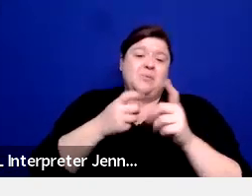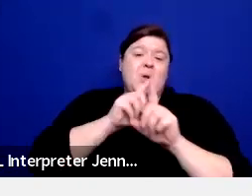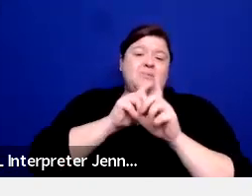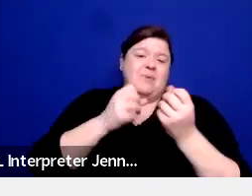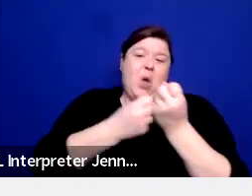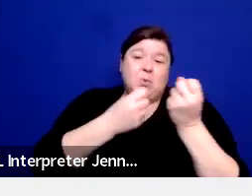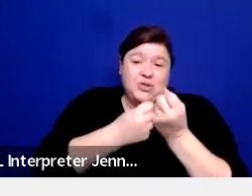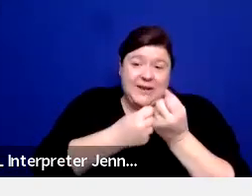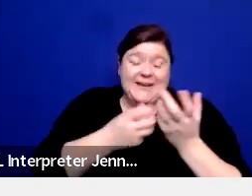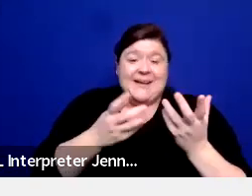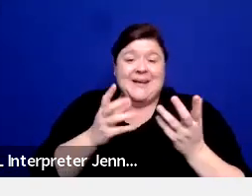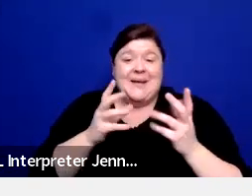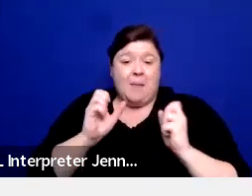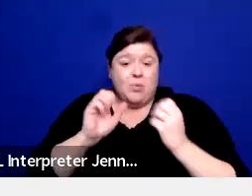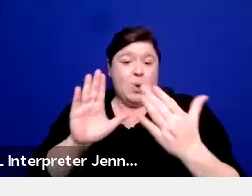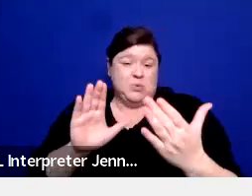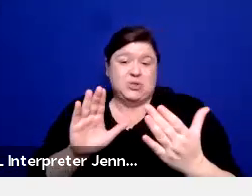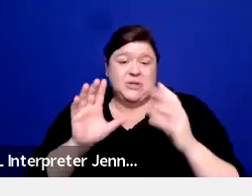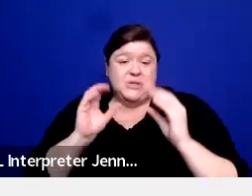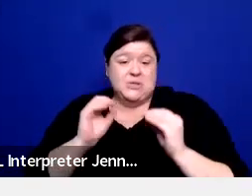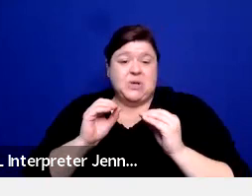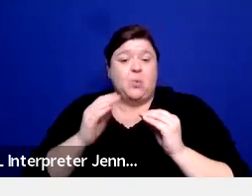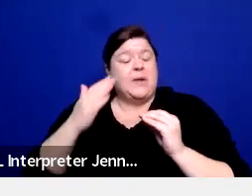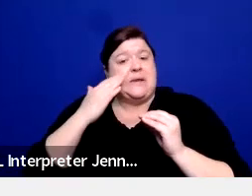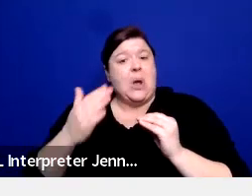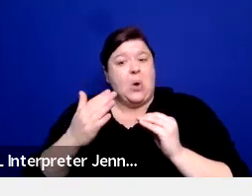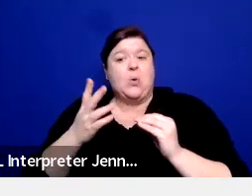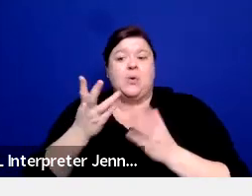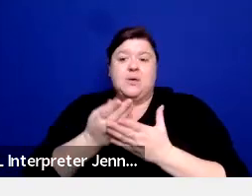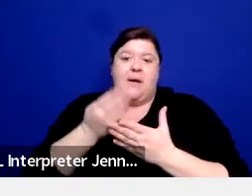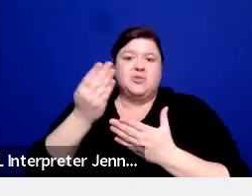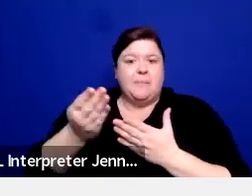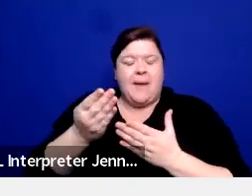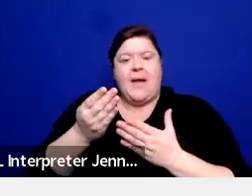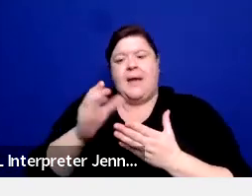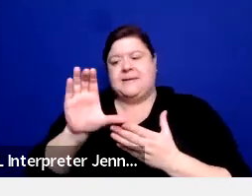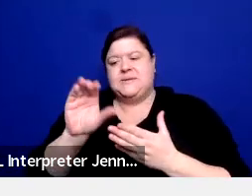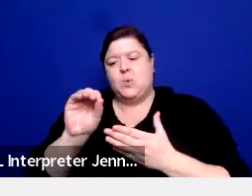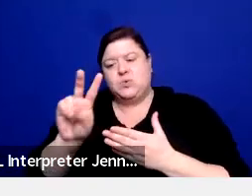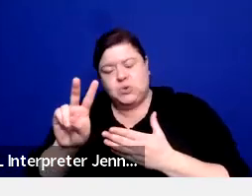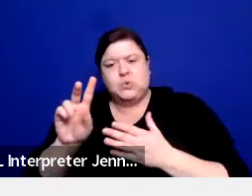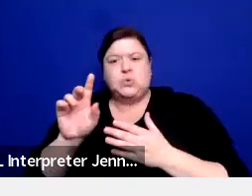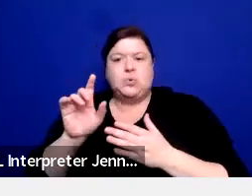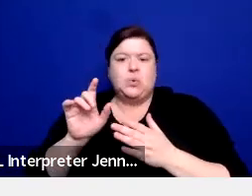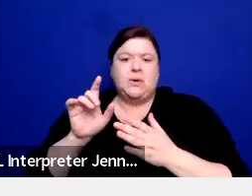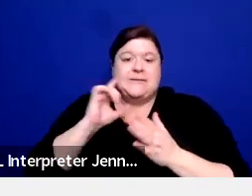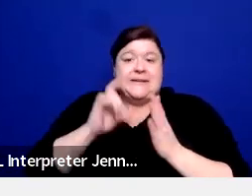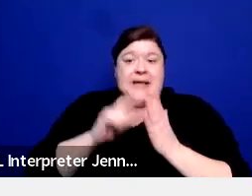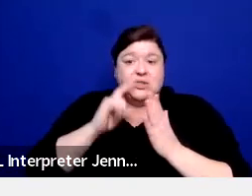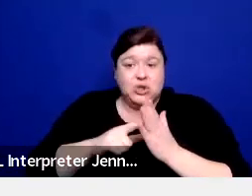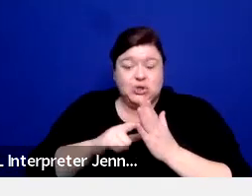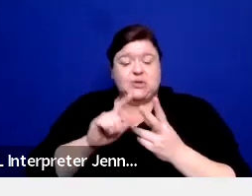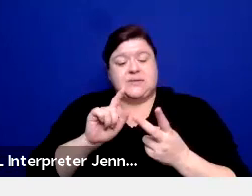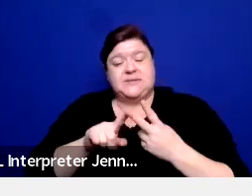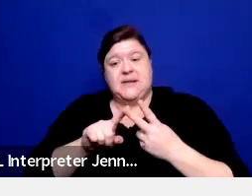1 week later. We know it takes some time to purchase carbon monoxide detectors, to start practicing your